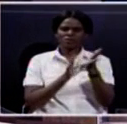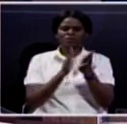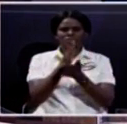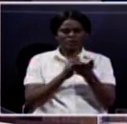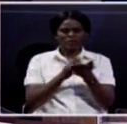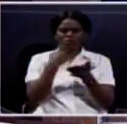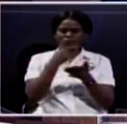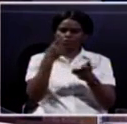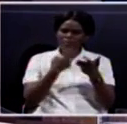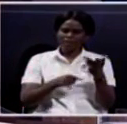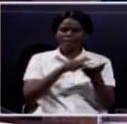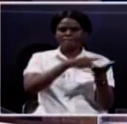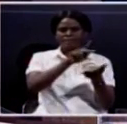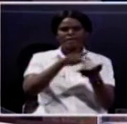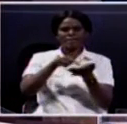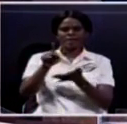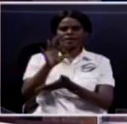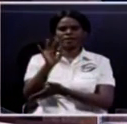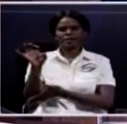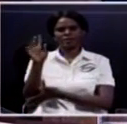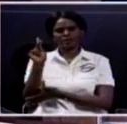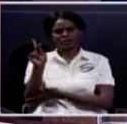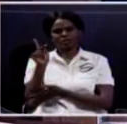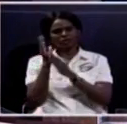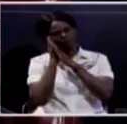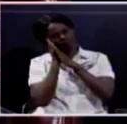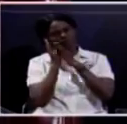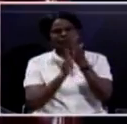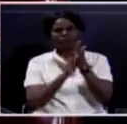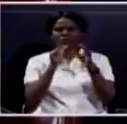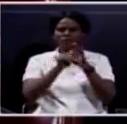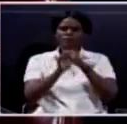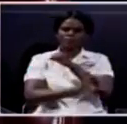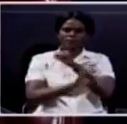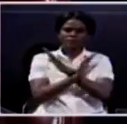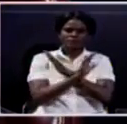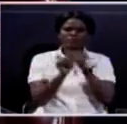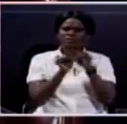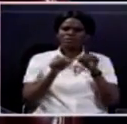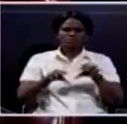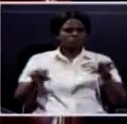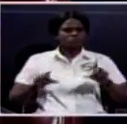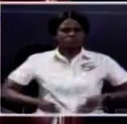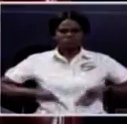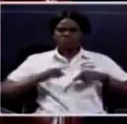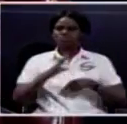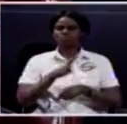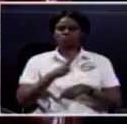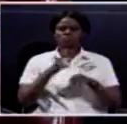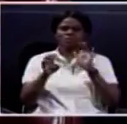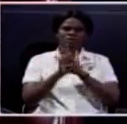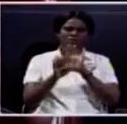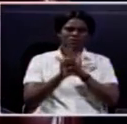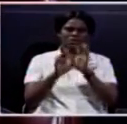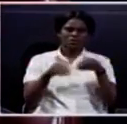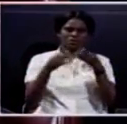charging as less as 900 kwacha boarding fee in the country. And those children are surviving. For example, I'm